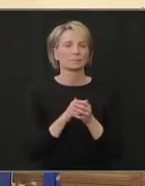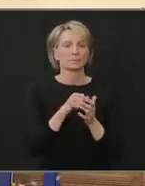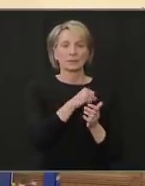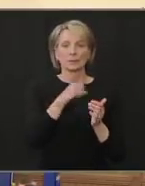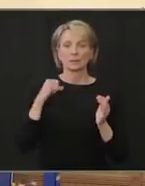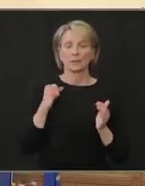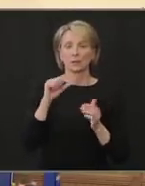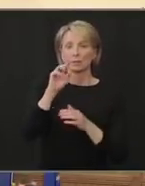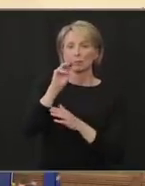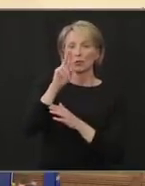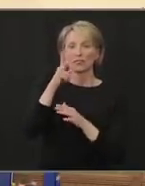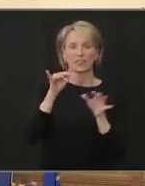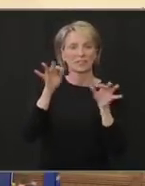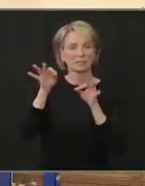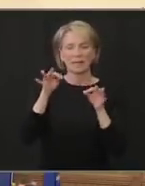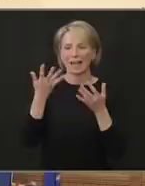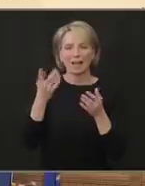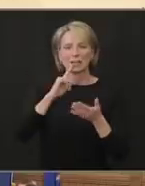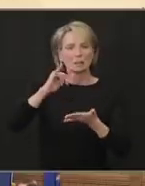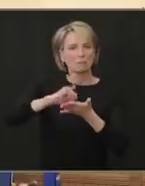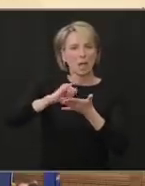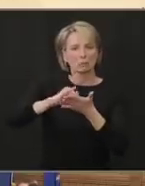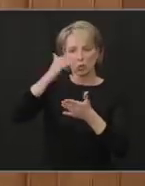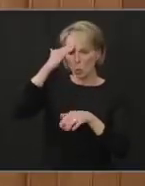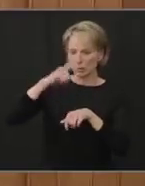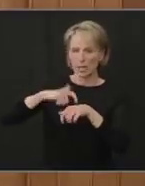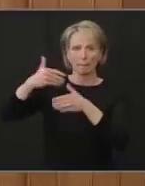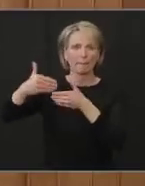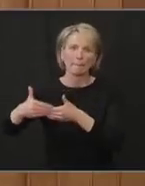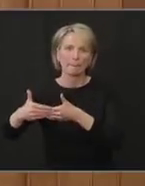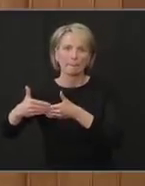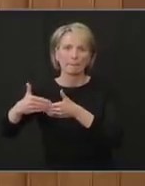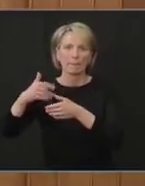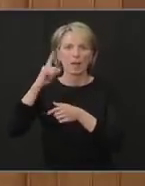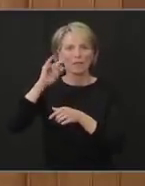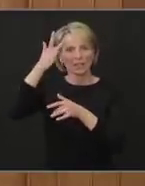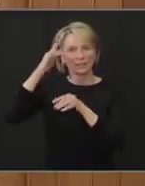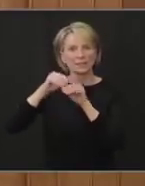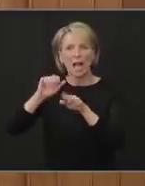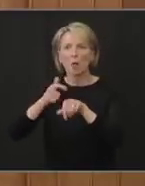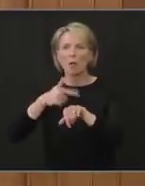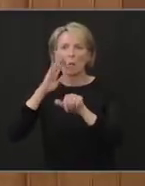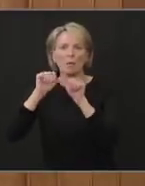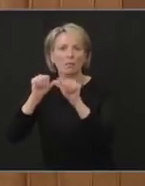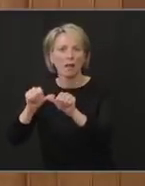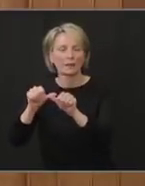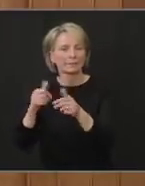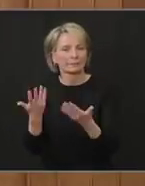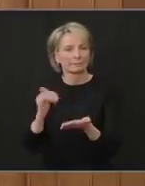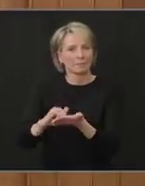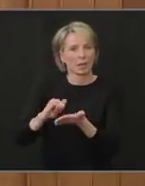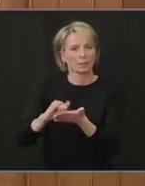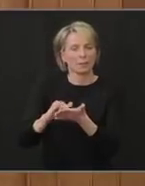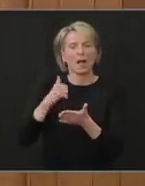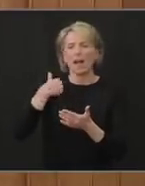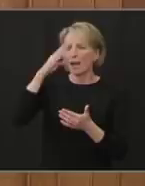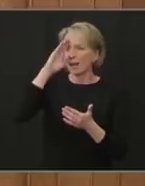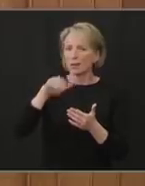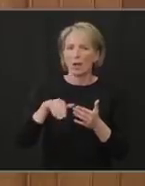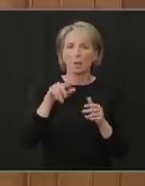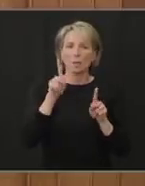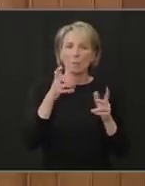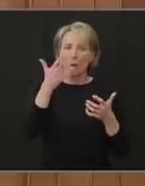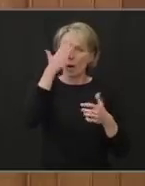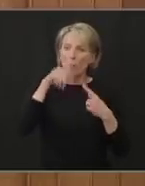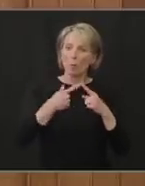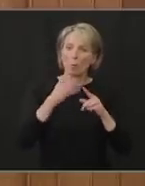timeline on this virus. I understand that people want to know when they can go back to work. Families want to know when